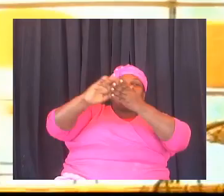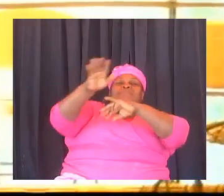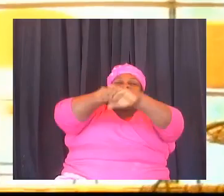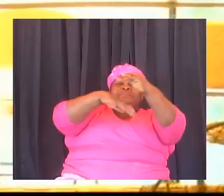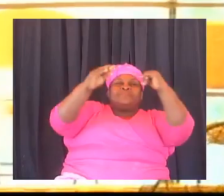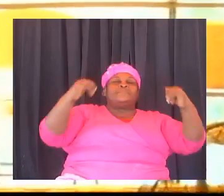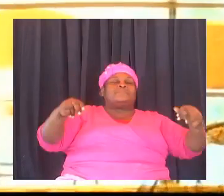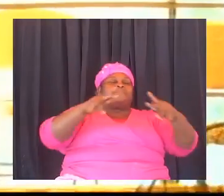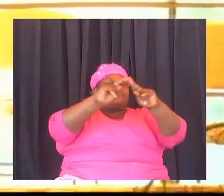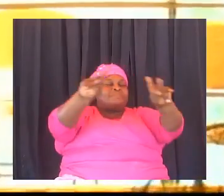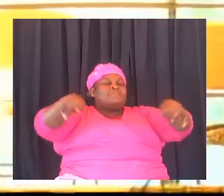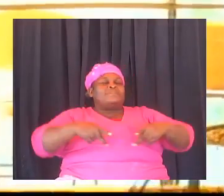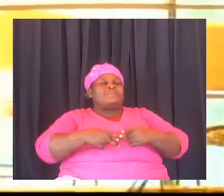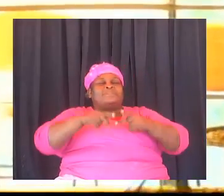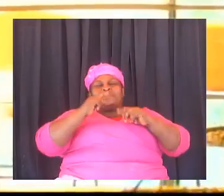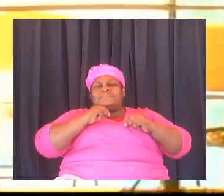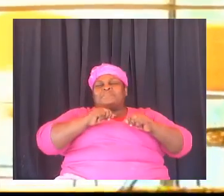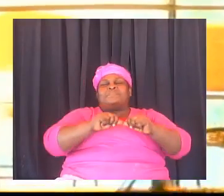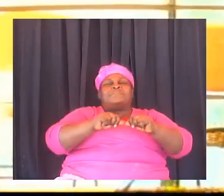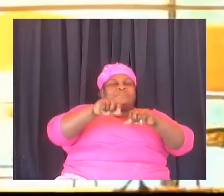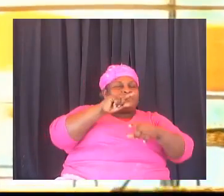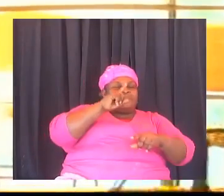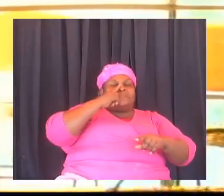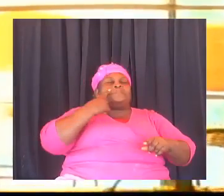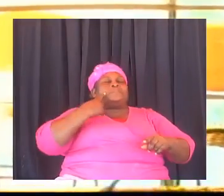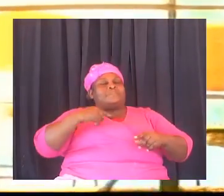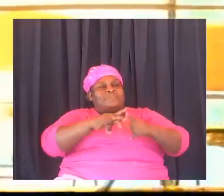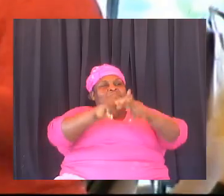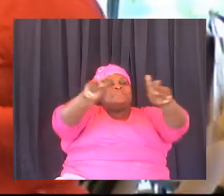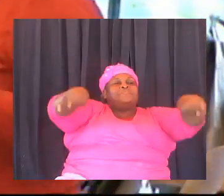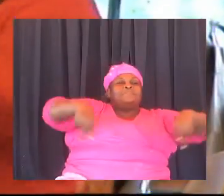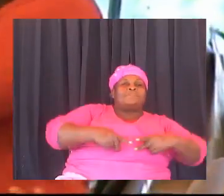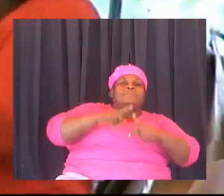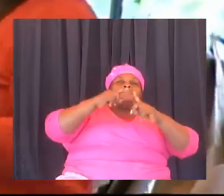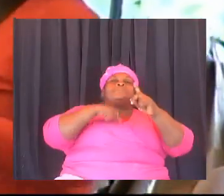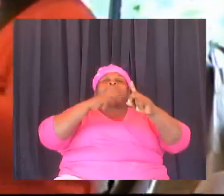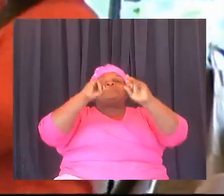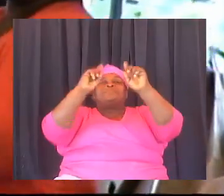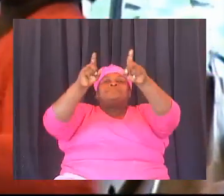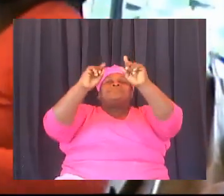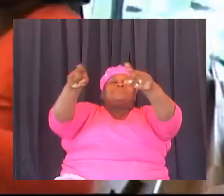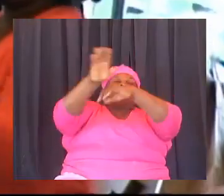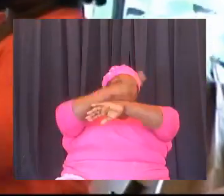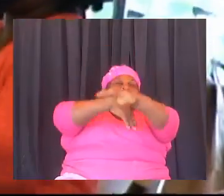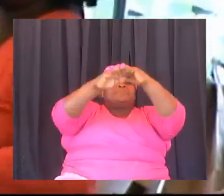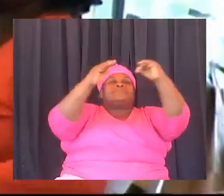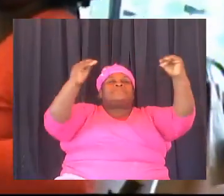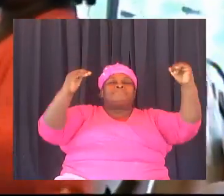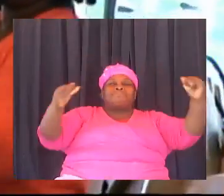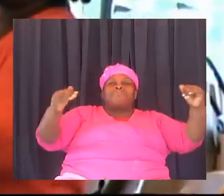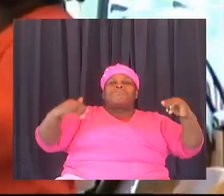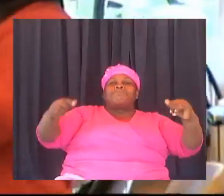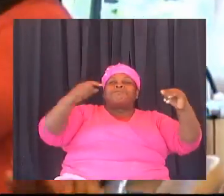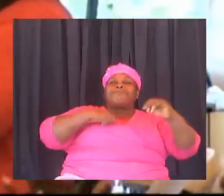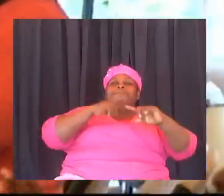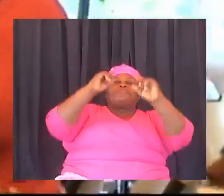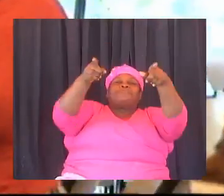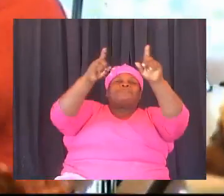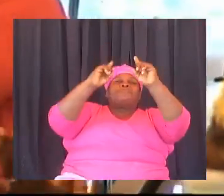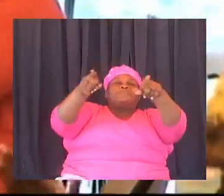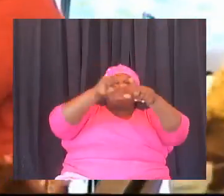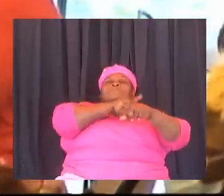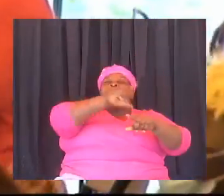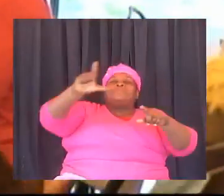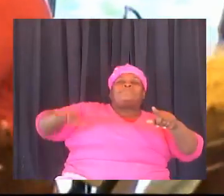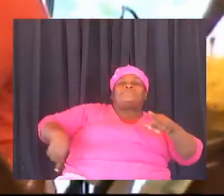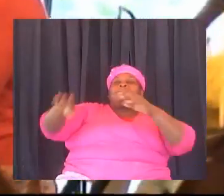with a heavenly place. I can remain in this lowly place. I'm bound for higher ground. I'm